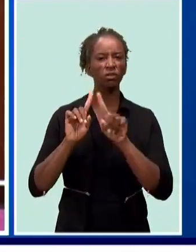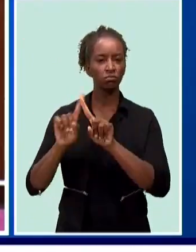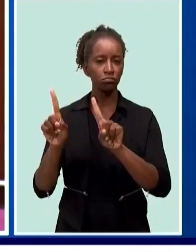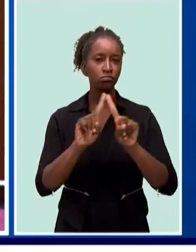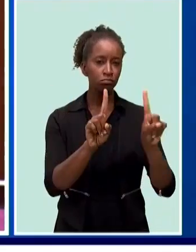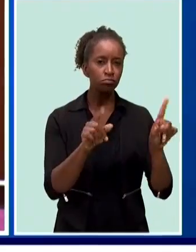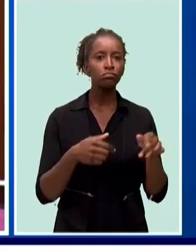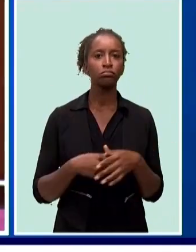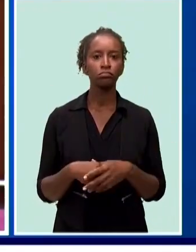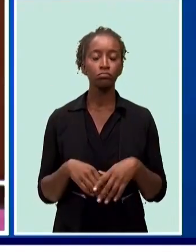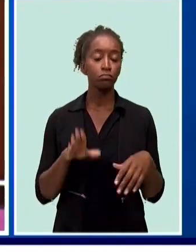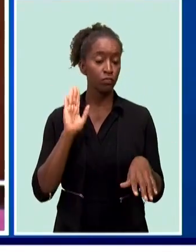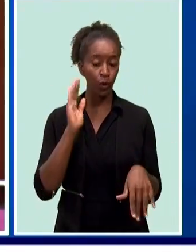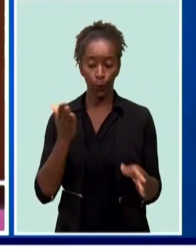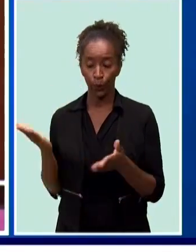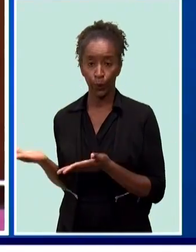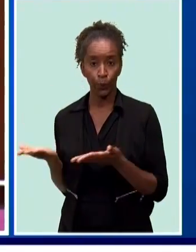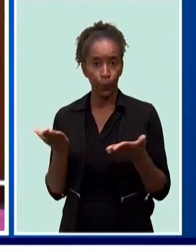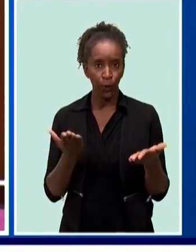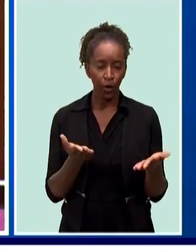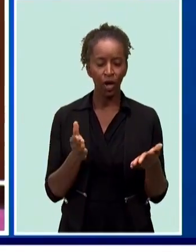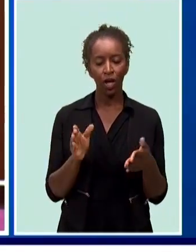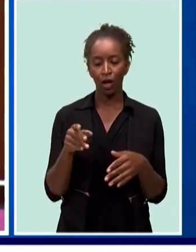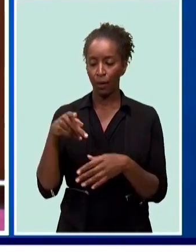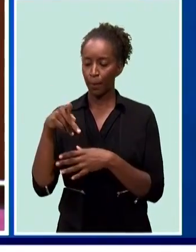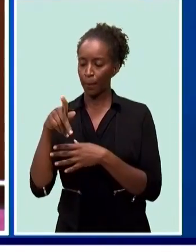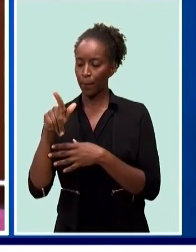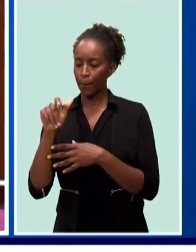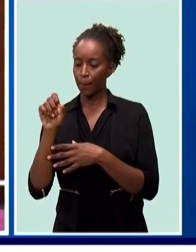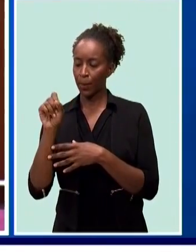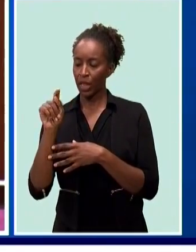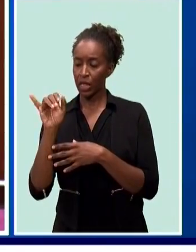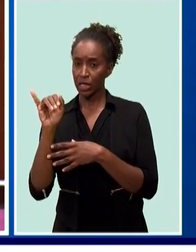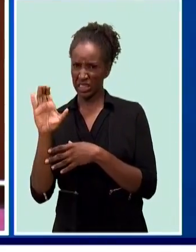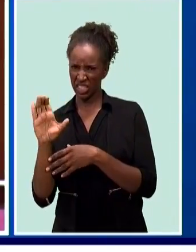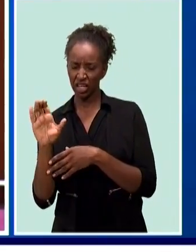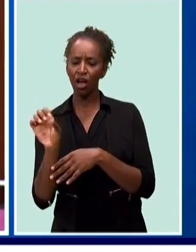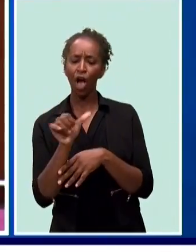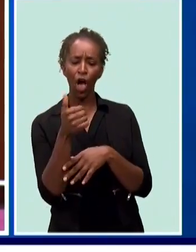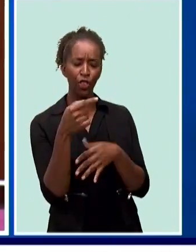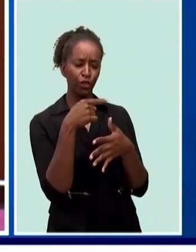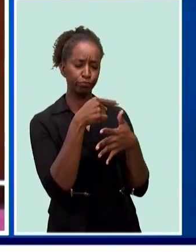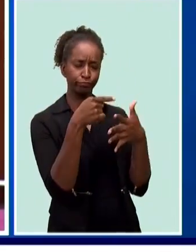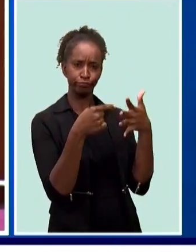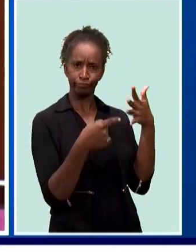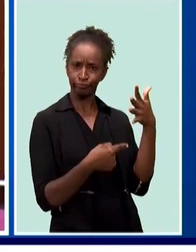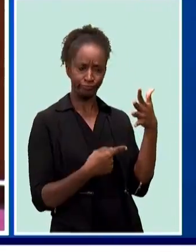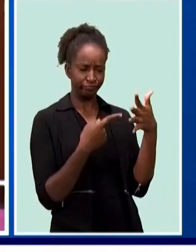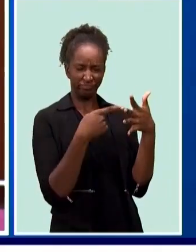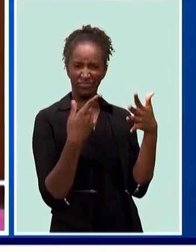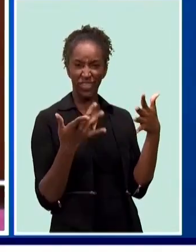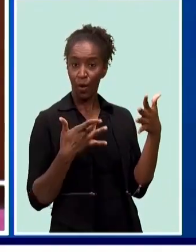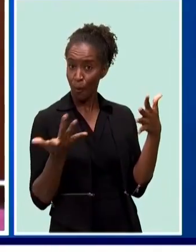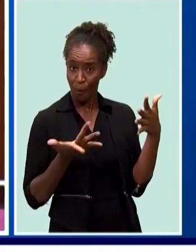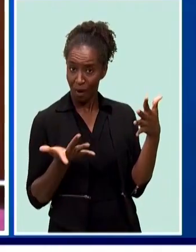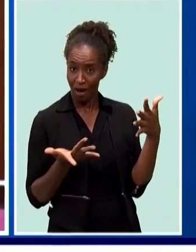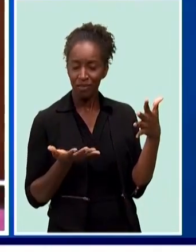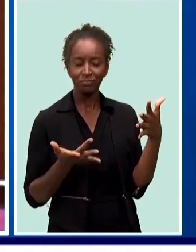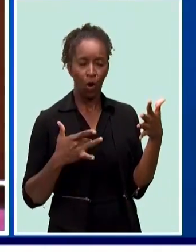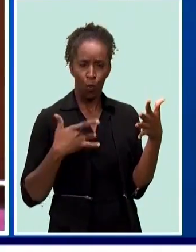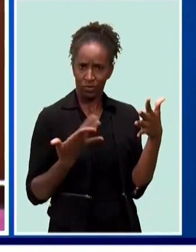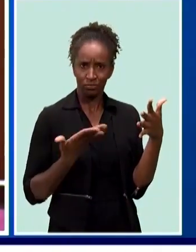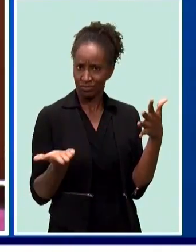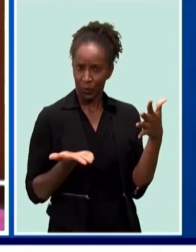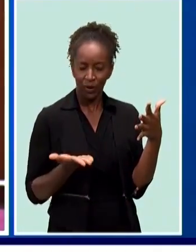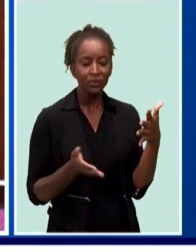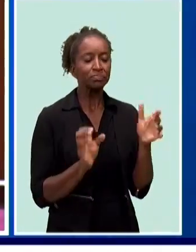the alternative products in use so they can see what's available and fully understand. Because one thing for me to stand